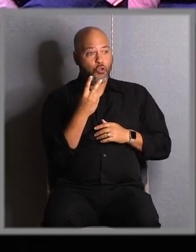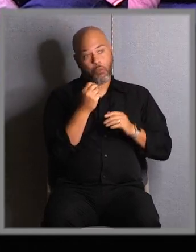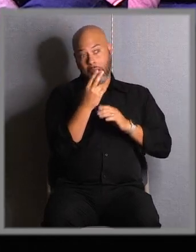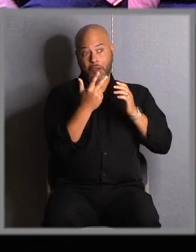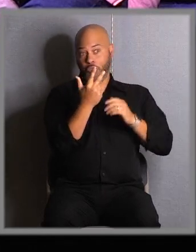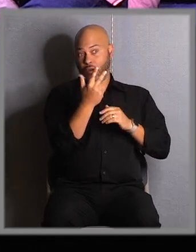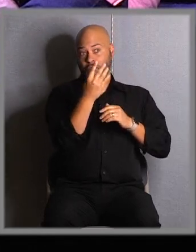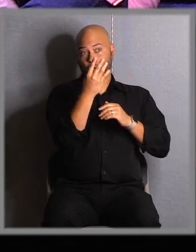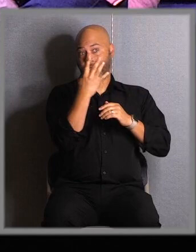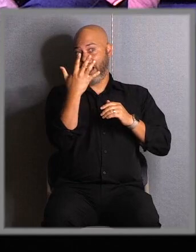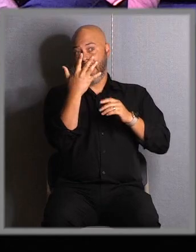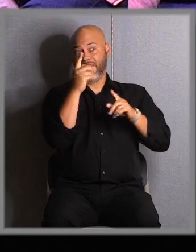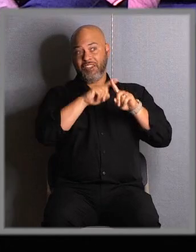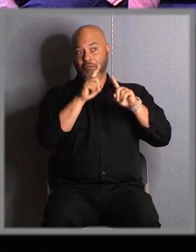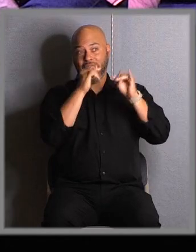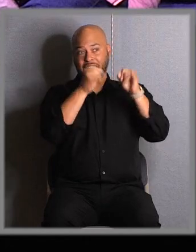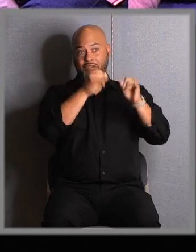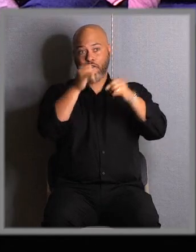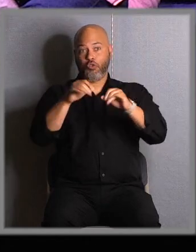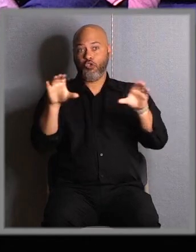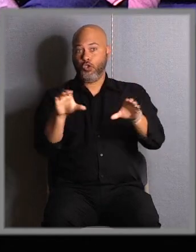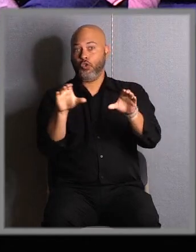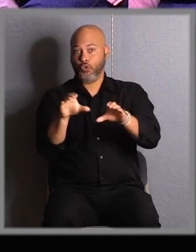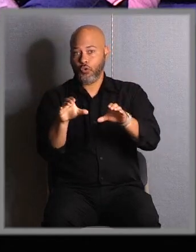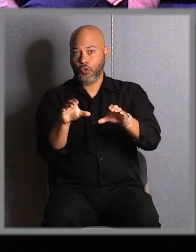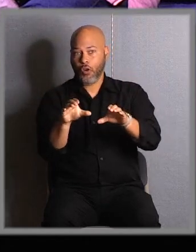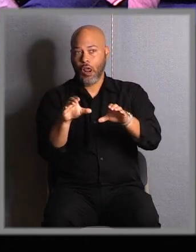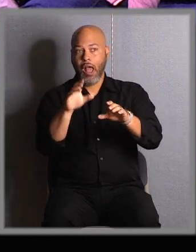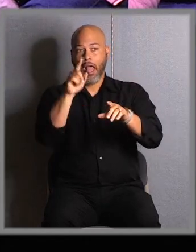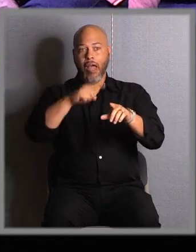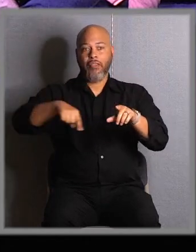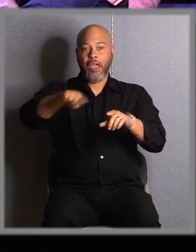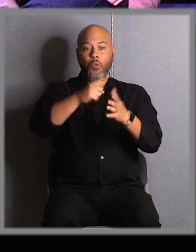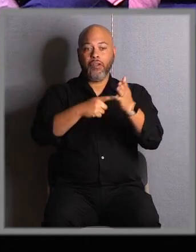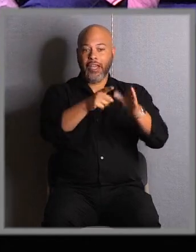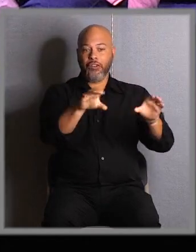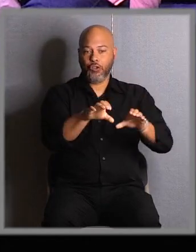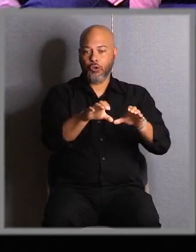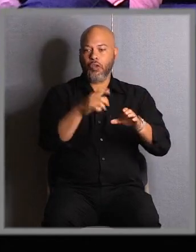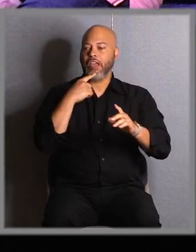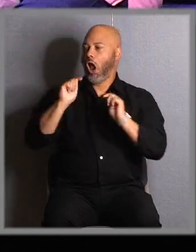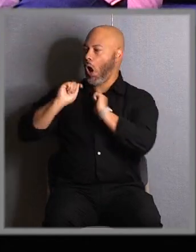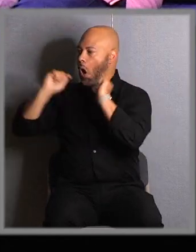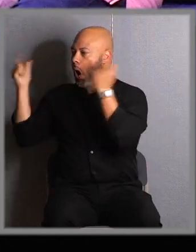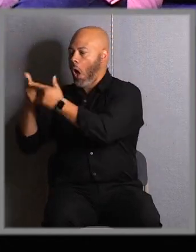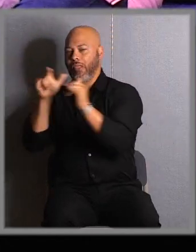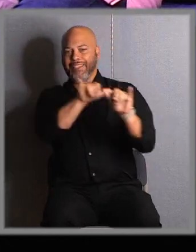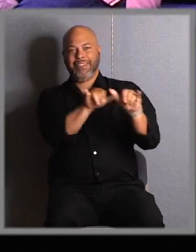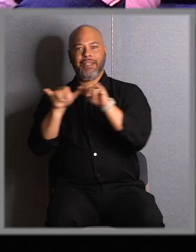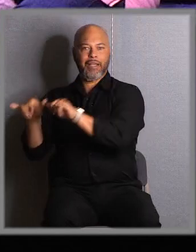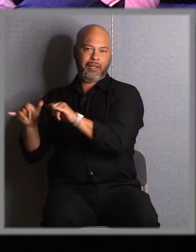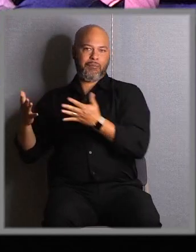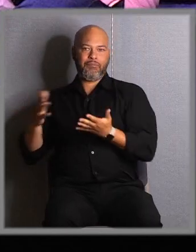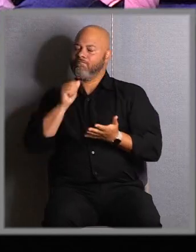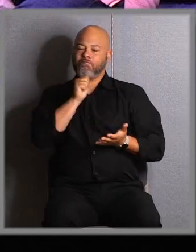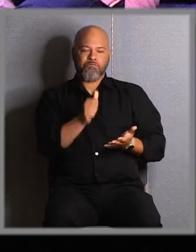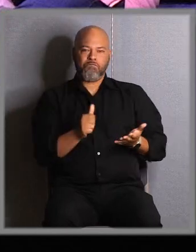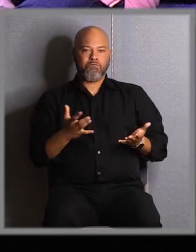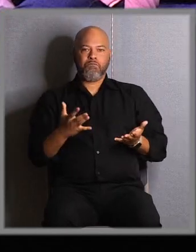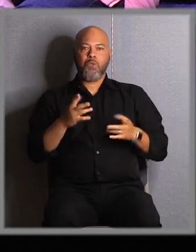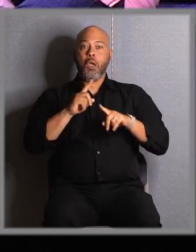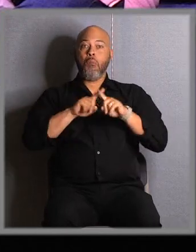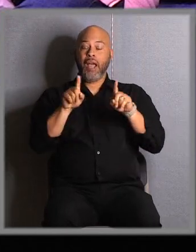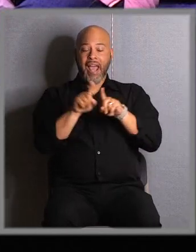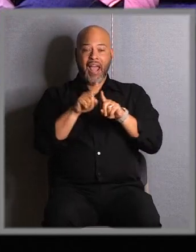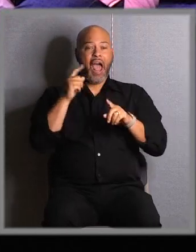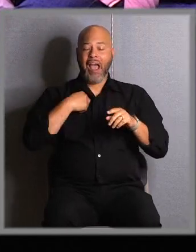or five individuals do, then they base the whole race on it. Mm-hmm. But as an individual, I've seen